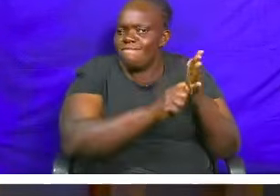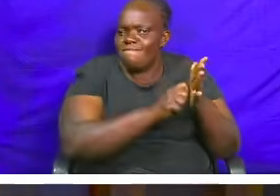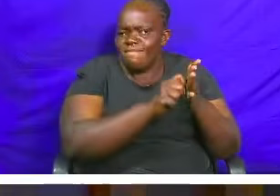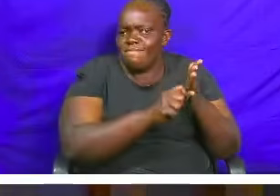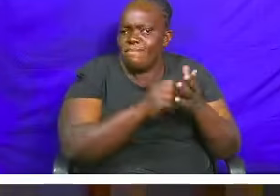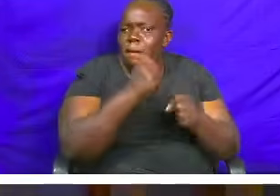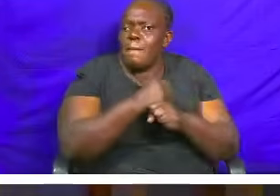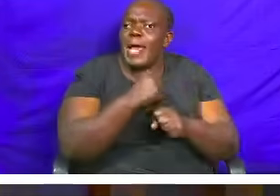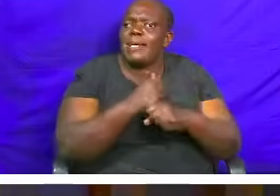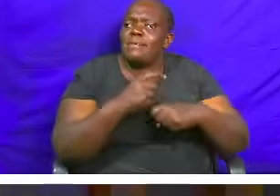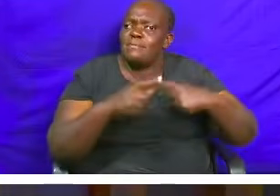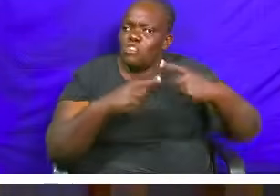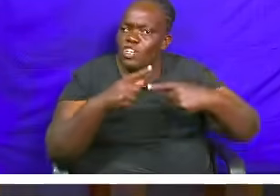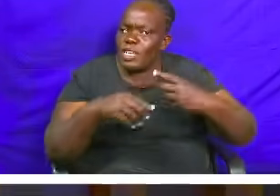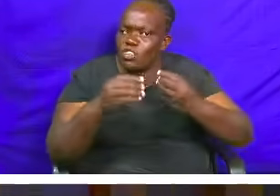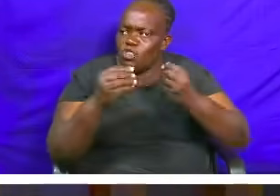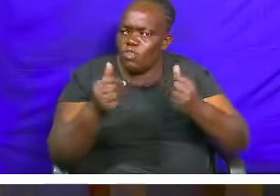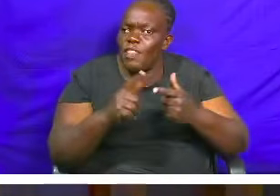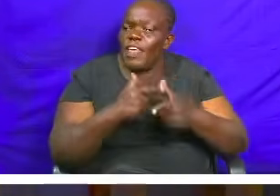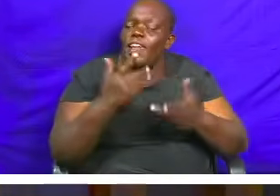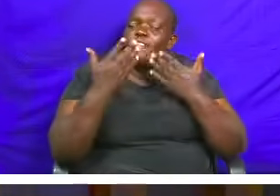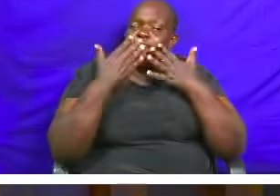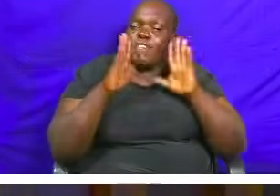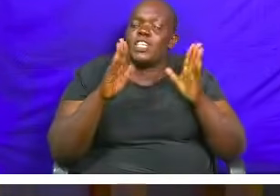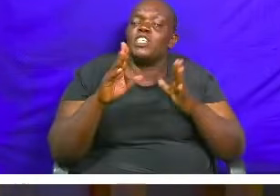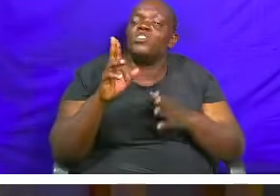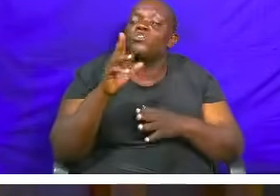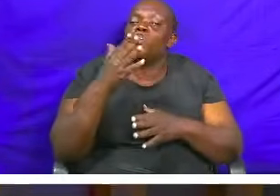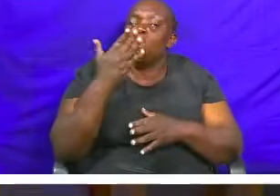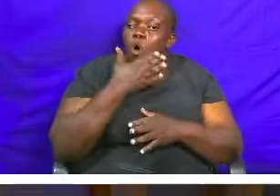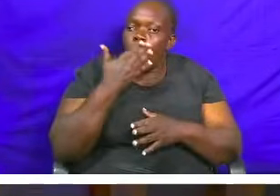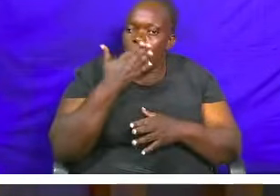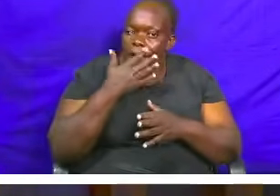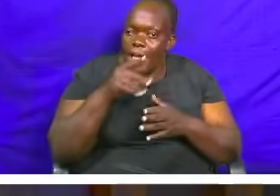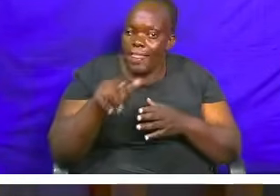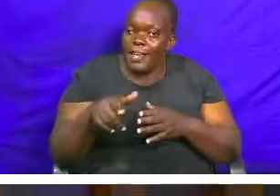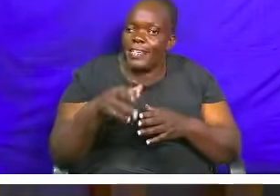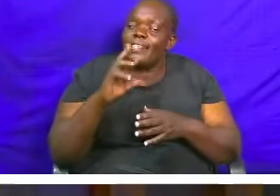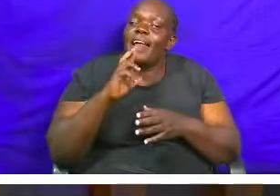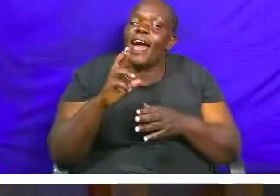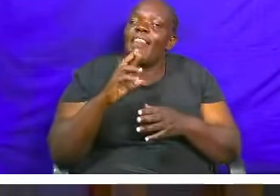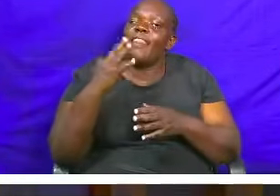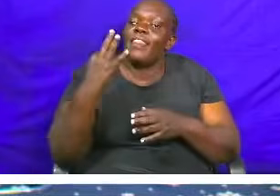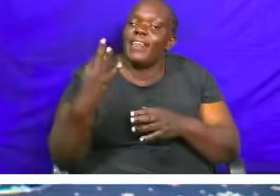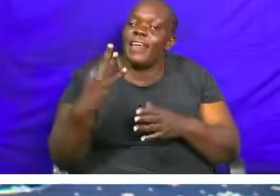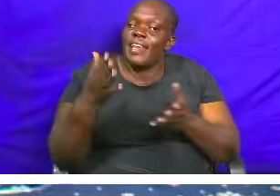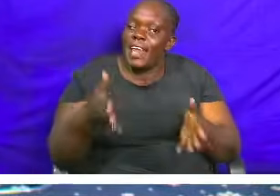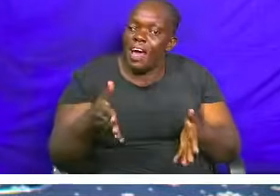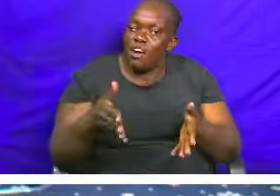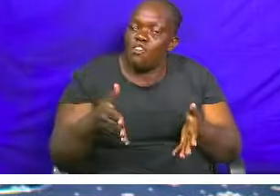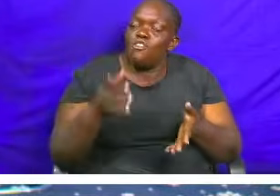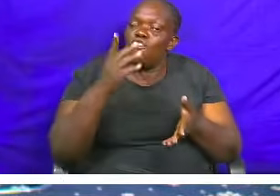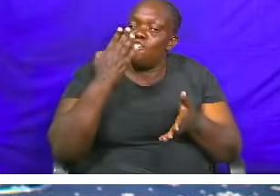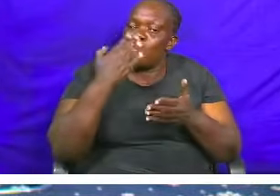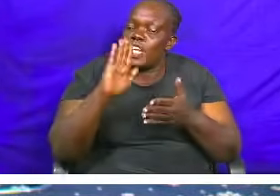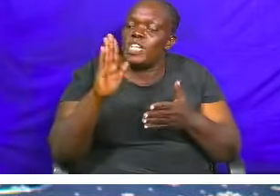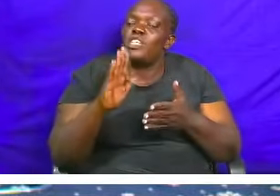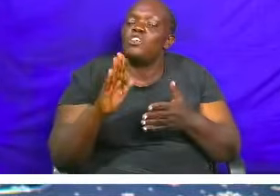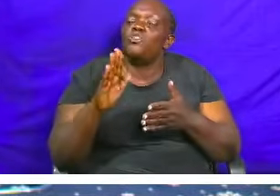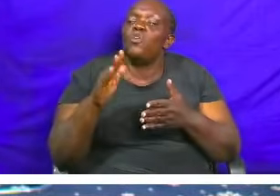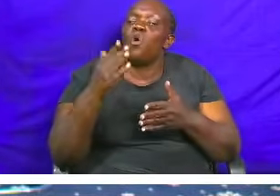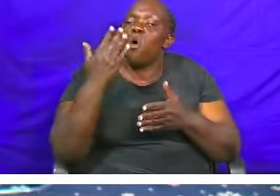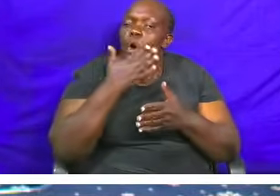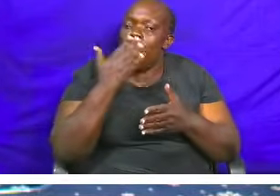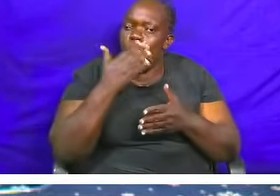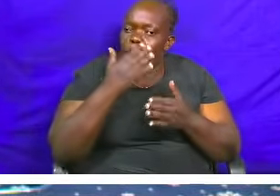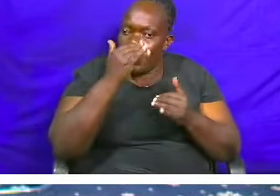is done, then you get the finished products that you use in your stations. So those are the 3 sectors. So downstream is now the finished product. Yes, the finished product. So there